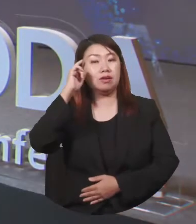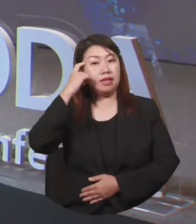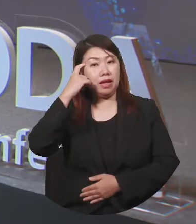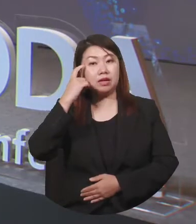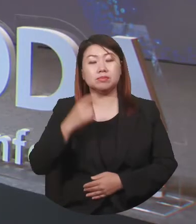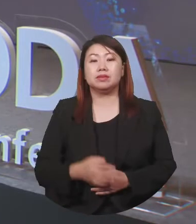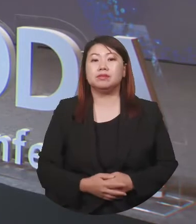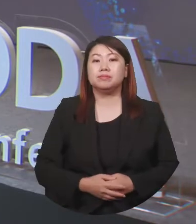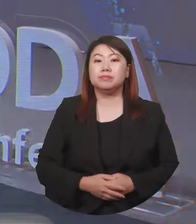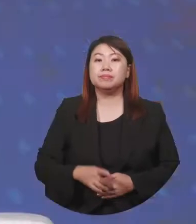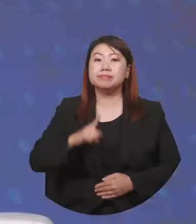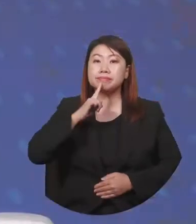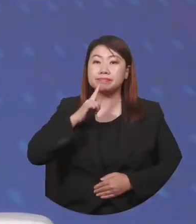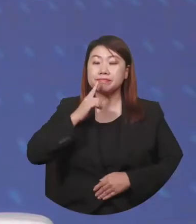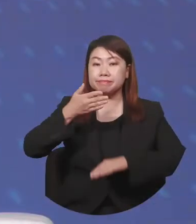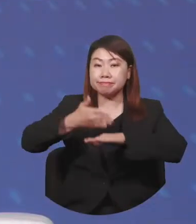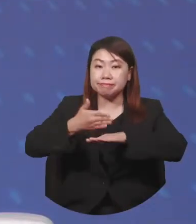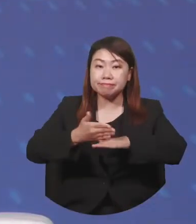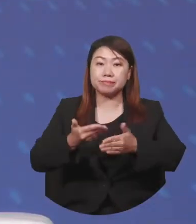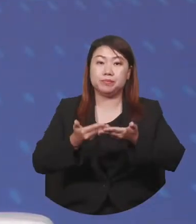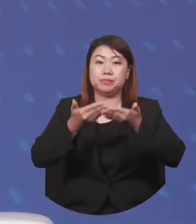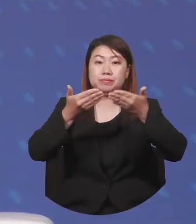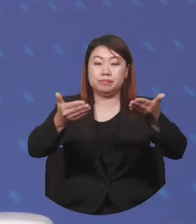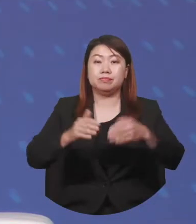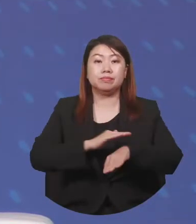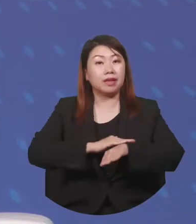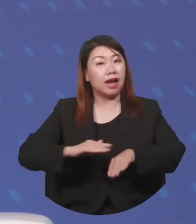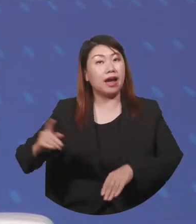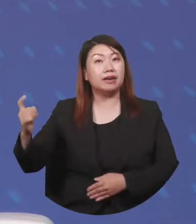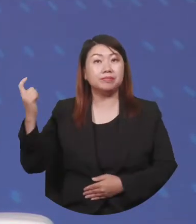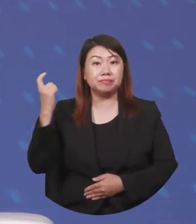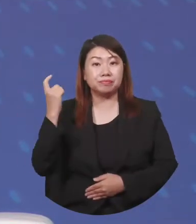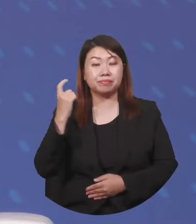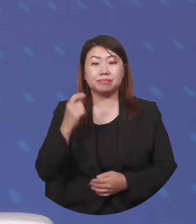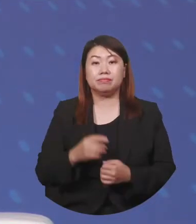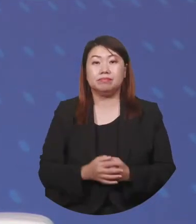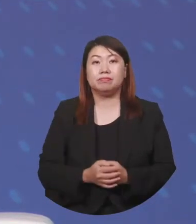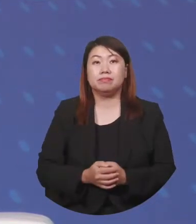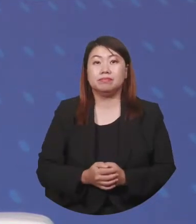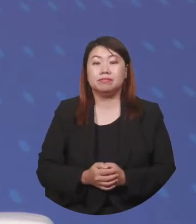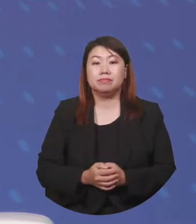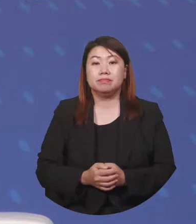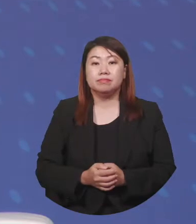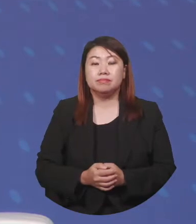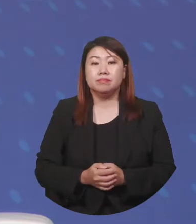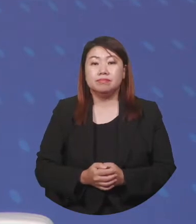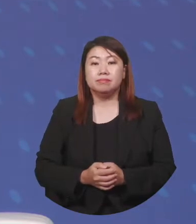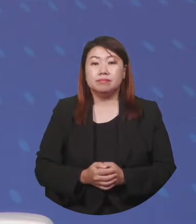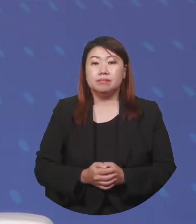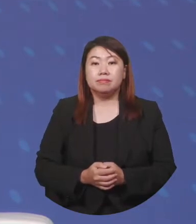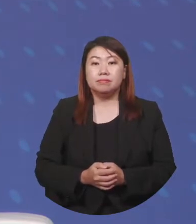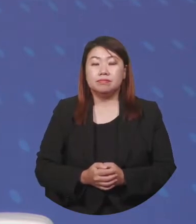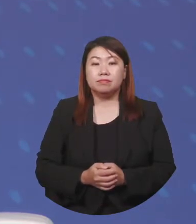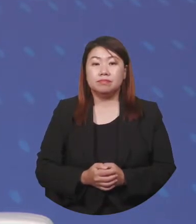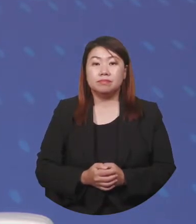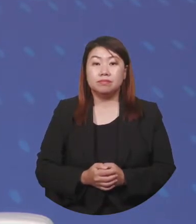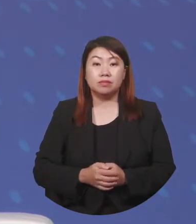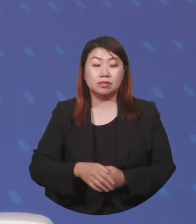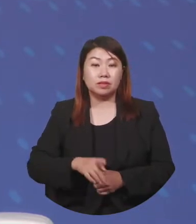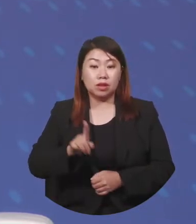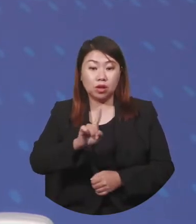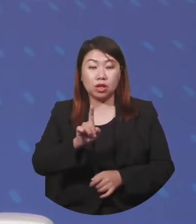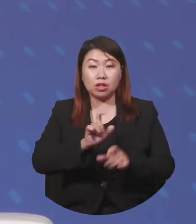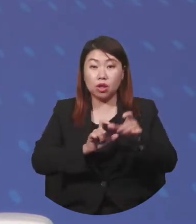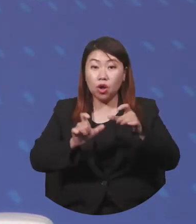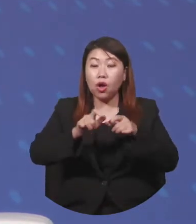Thank you so much for your interventions and for bringing the implementer's perspective to the discussion we're having today. Mr. Cosgrove, may I turn to